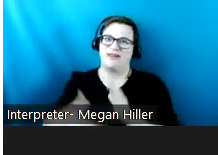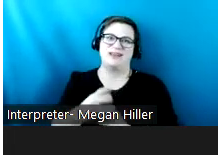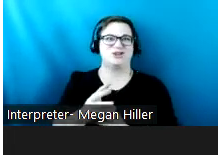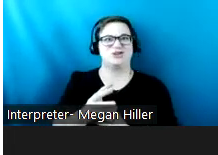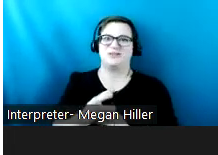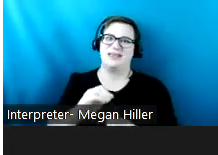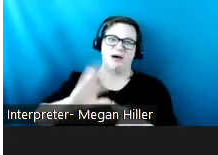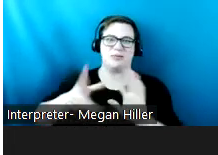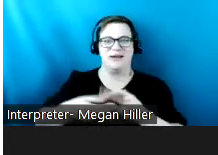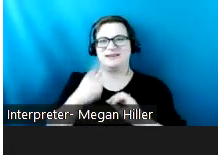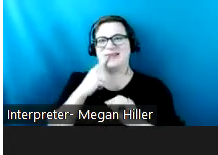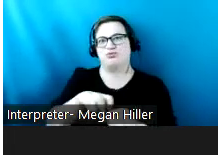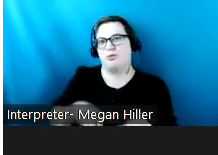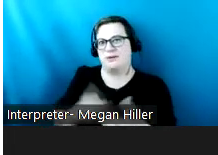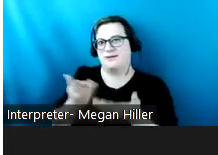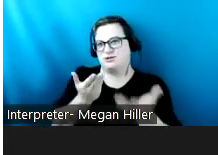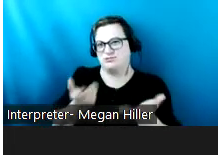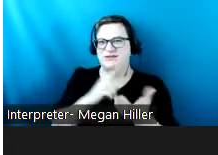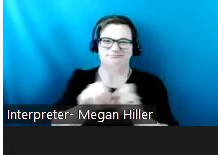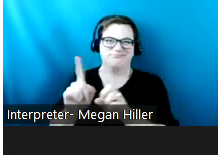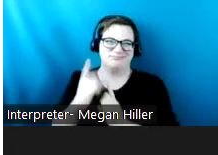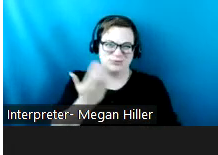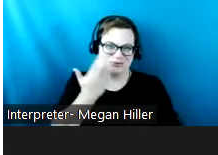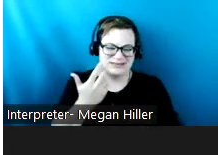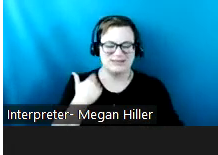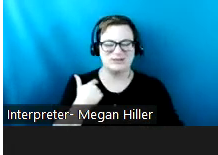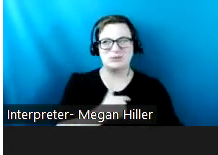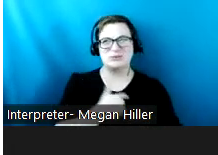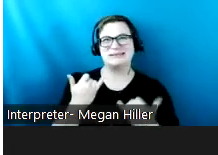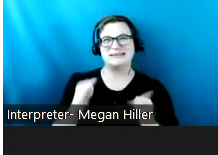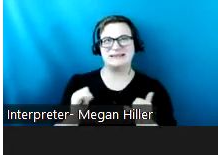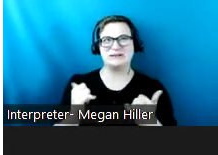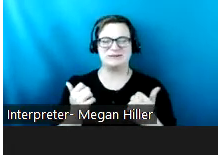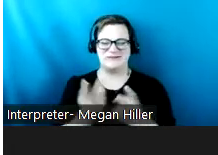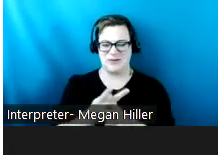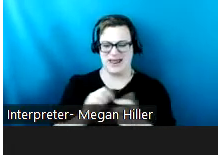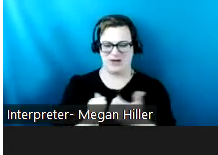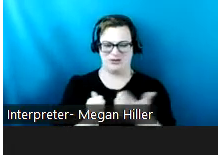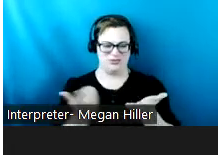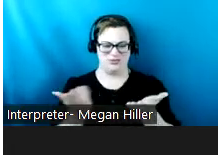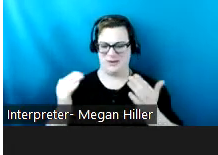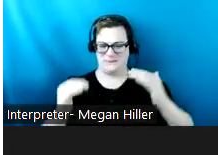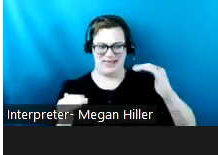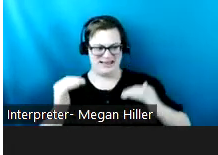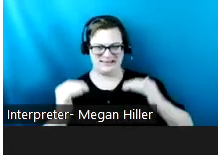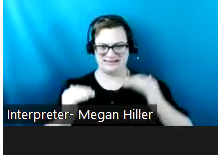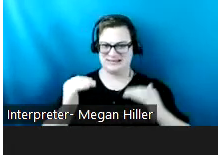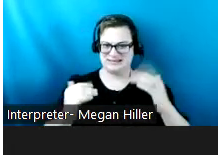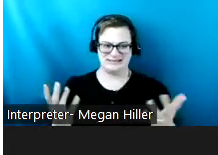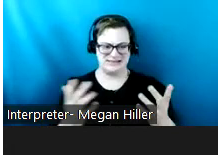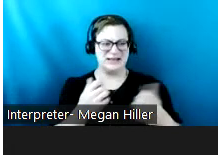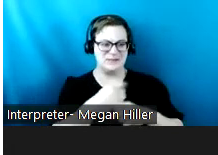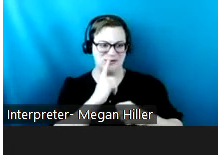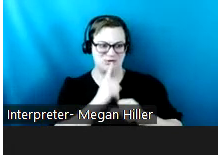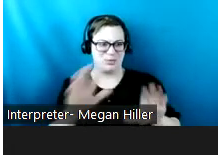out of services for various reasons. And so we're still trying to balance that portion of how do we ensure they're